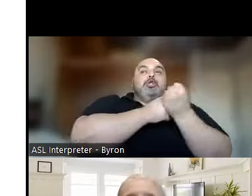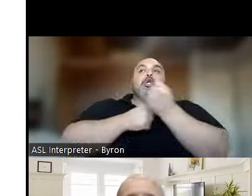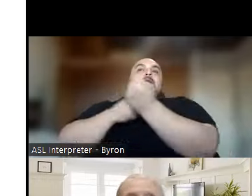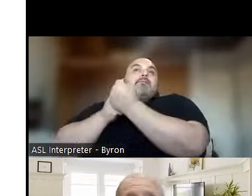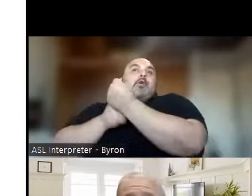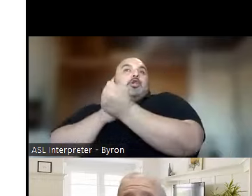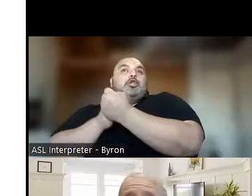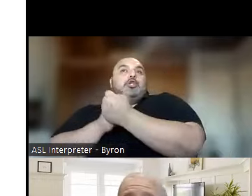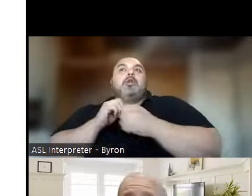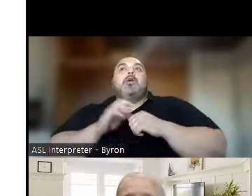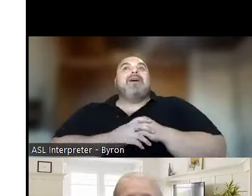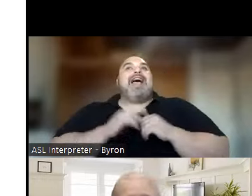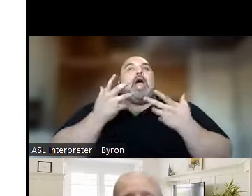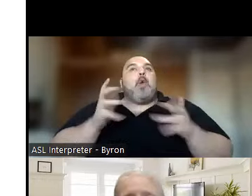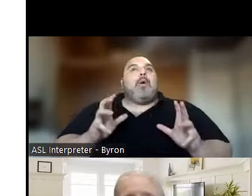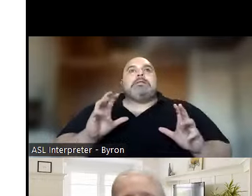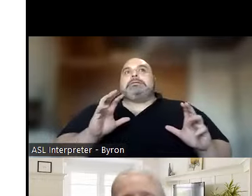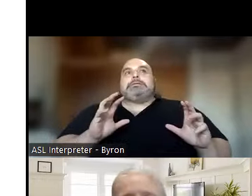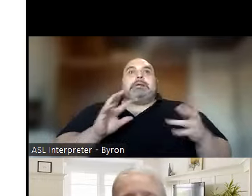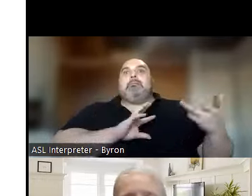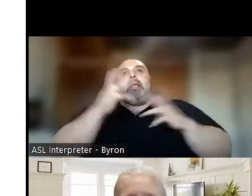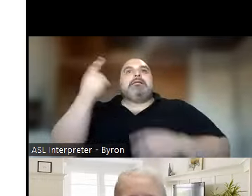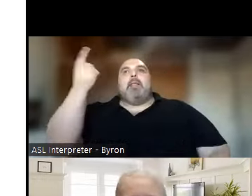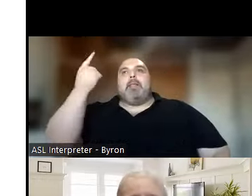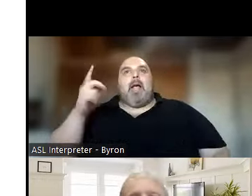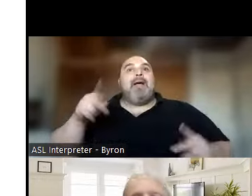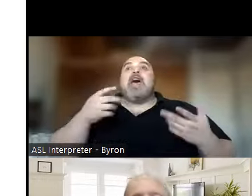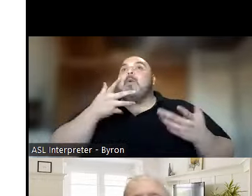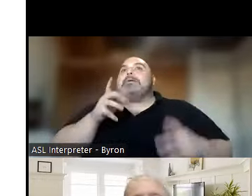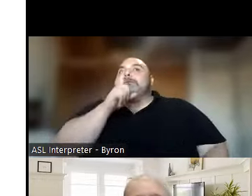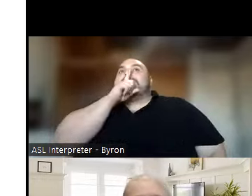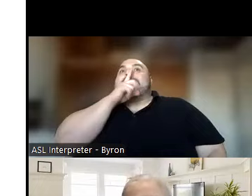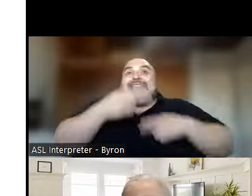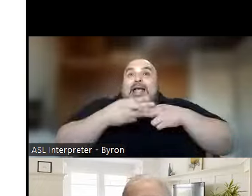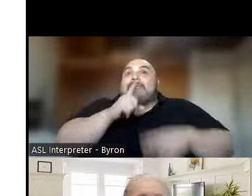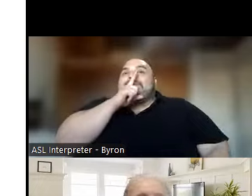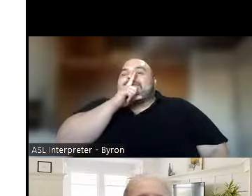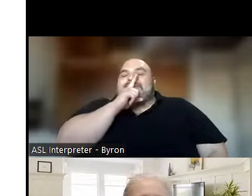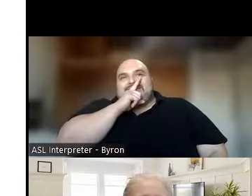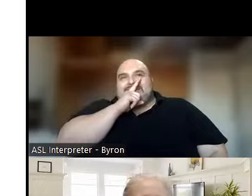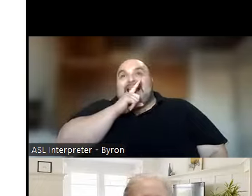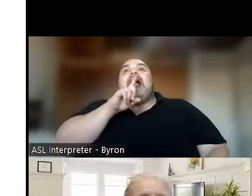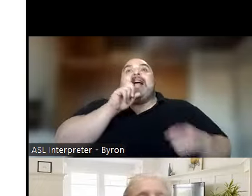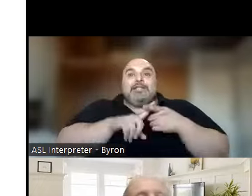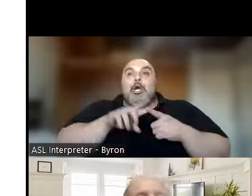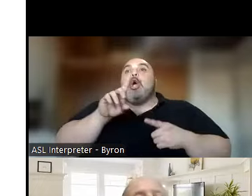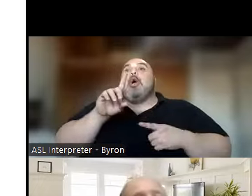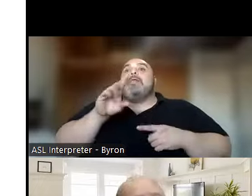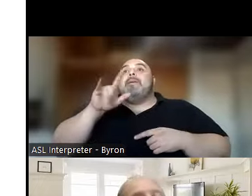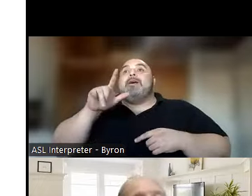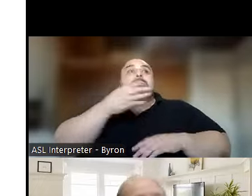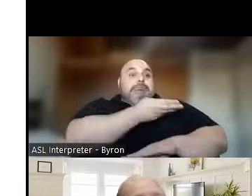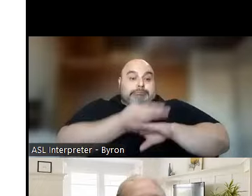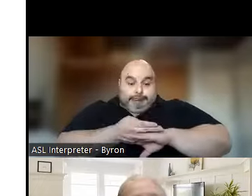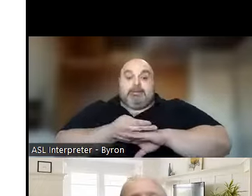the interest of not jinxing anything, I'm not going to say who they are until they're actually across the desk and we have bill numbers. So, but you